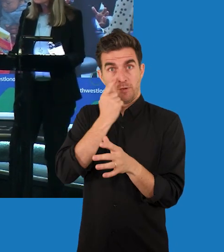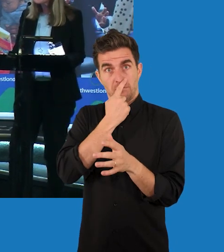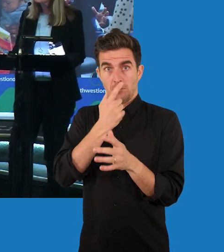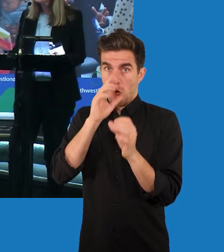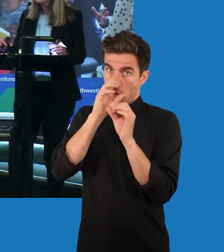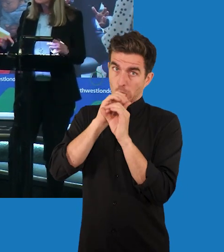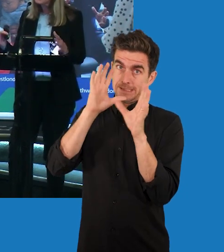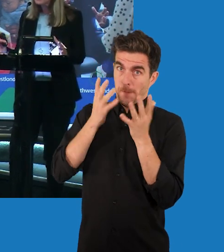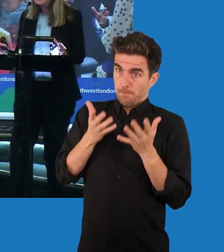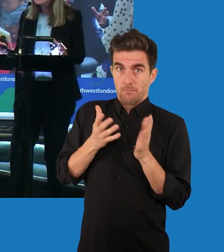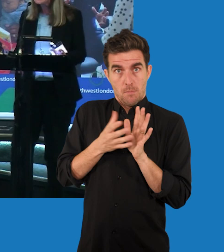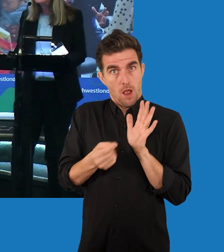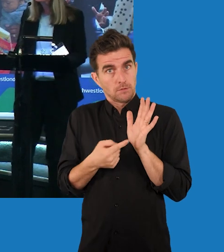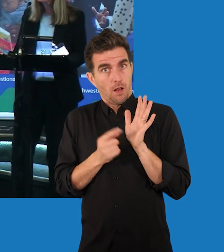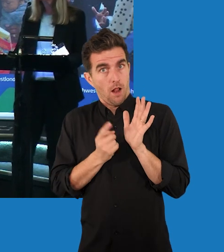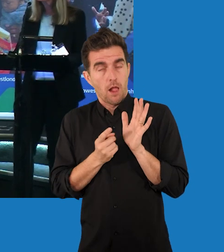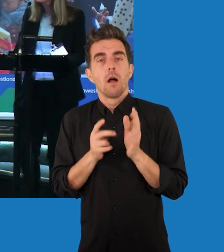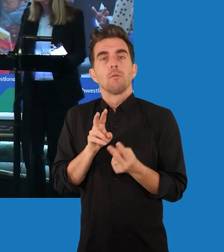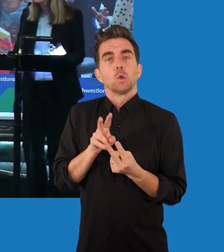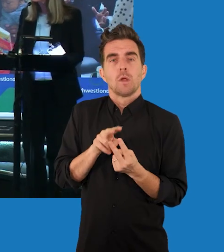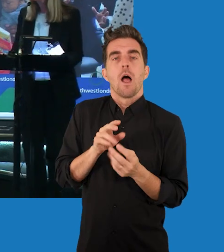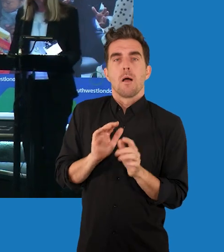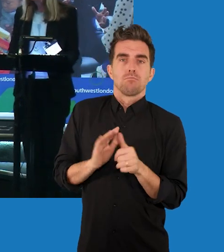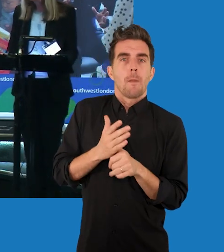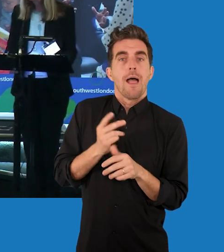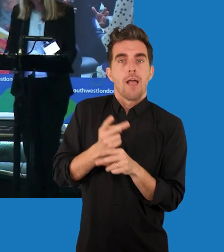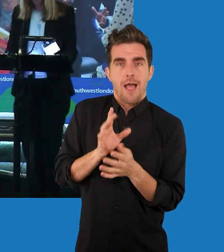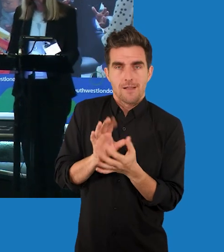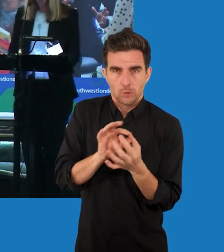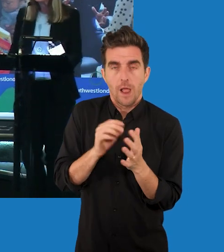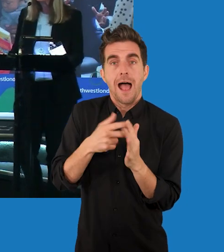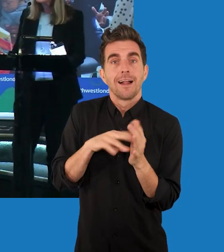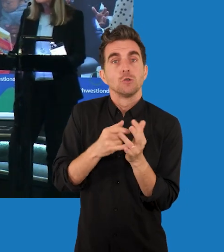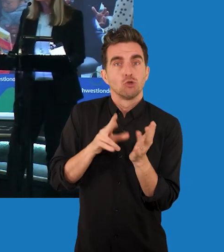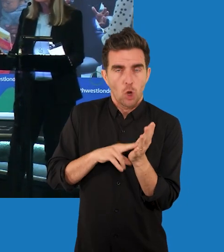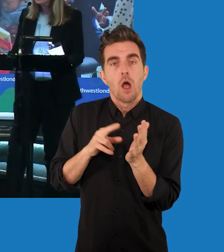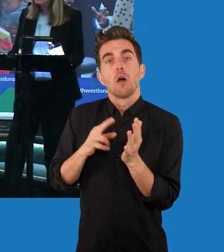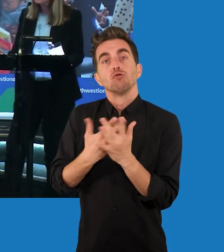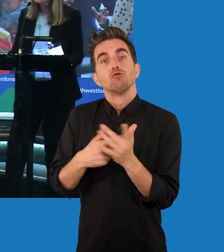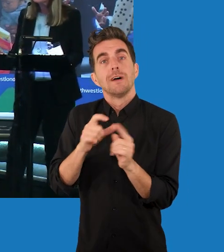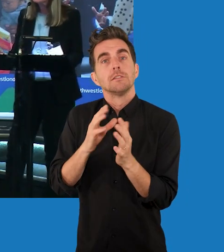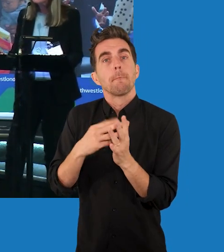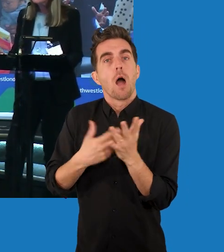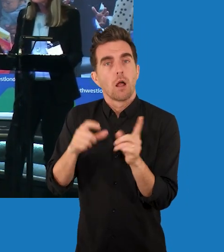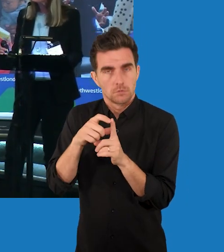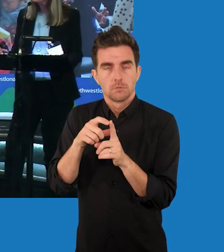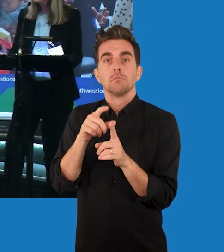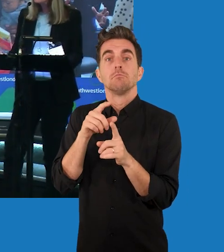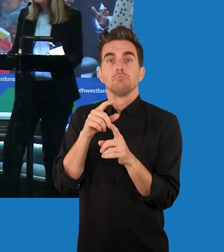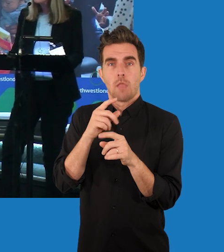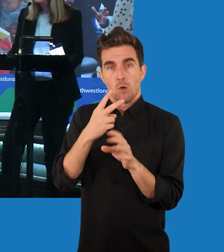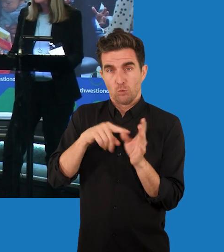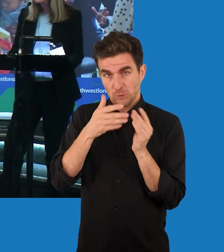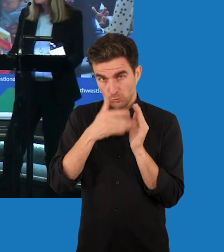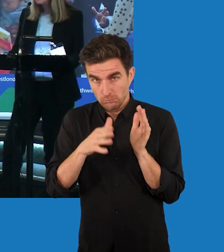of concept, the model that we had designed, across 2 of our primary care networks, one in Kingston and one in Richmond. And after a